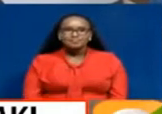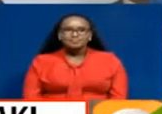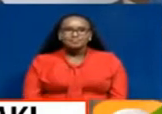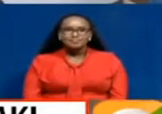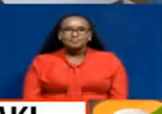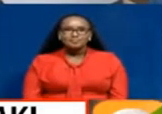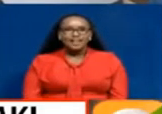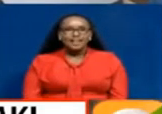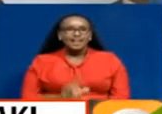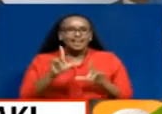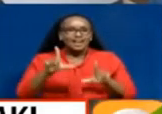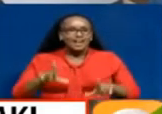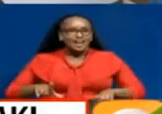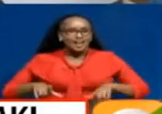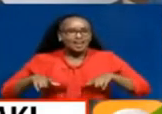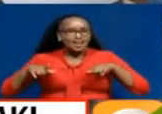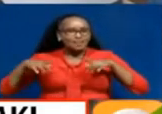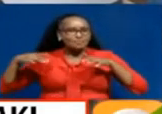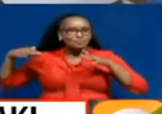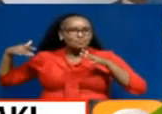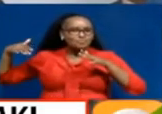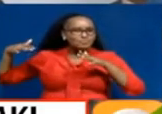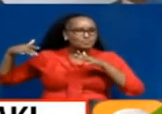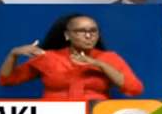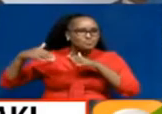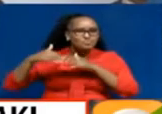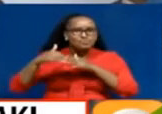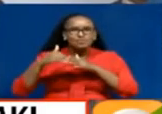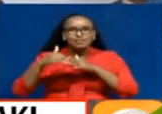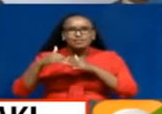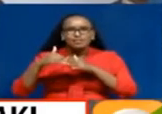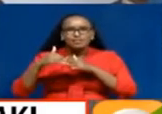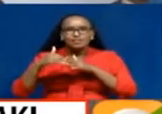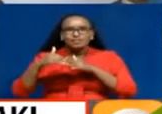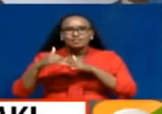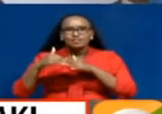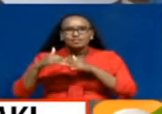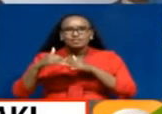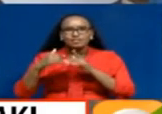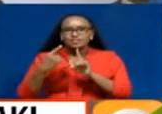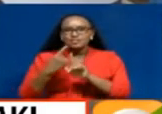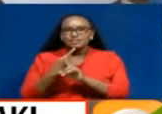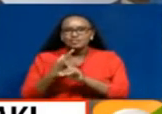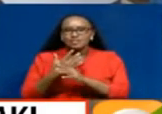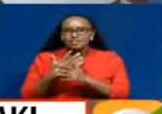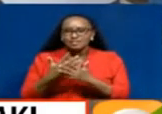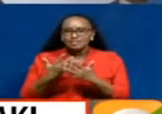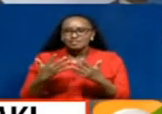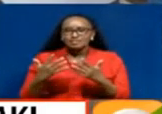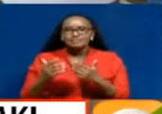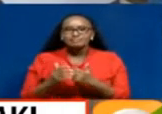The journey through tending to goats,